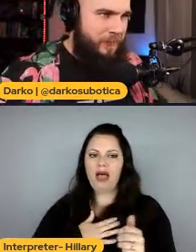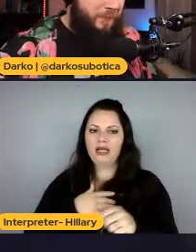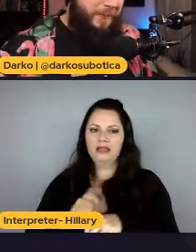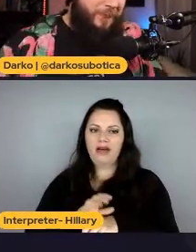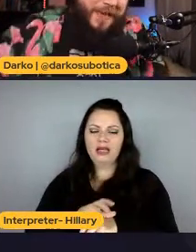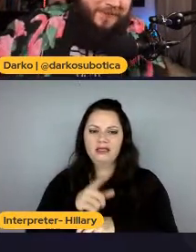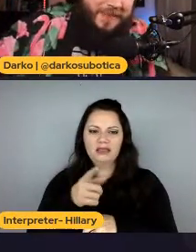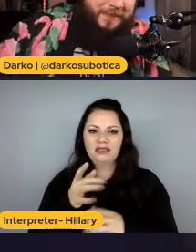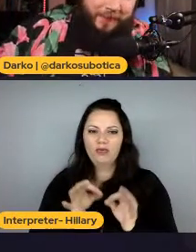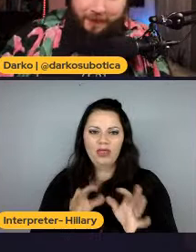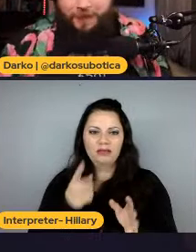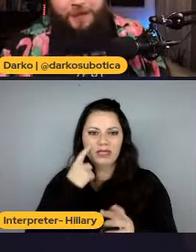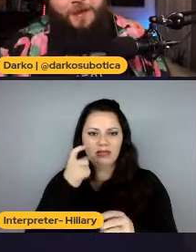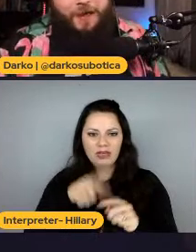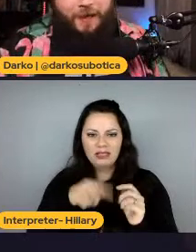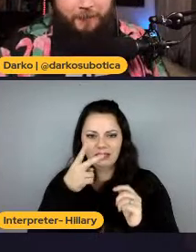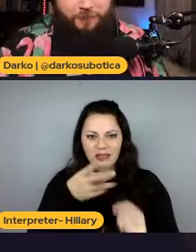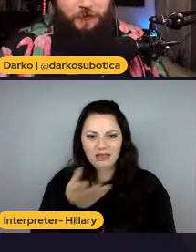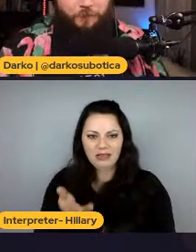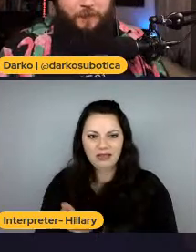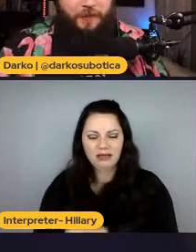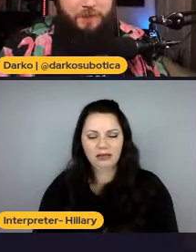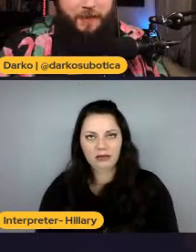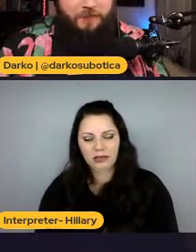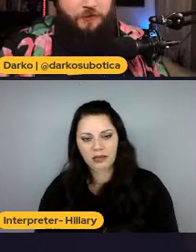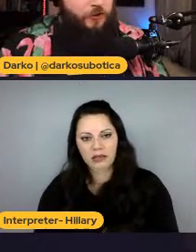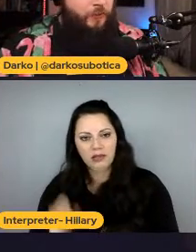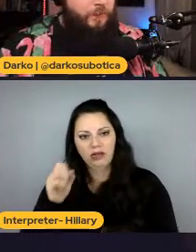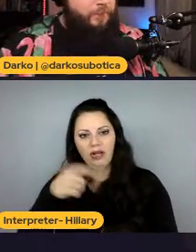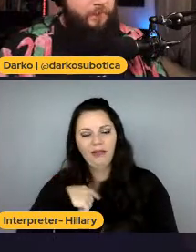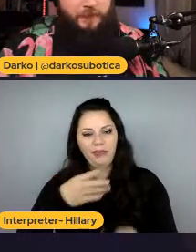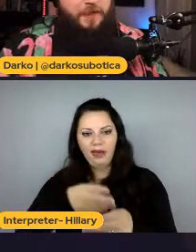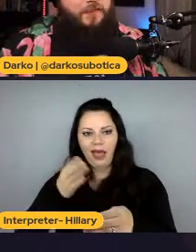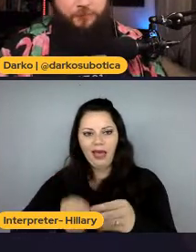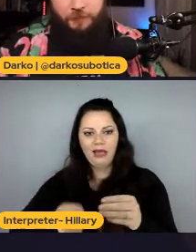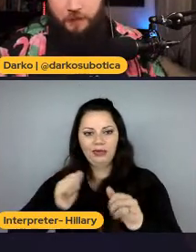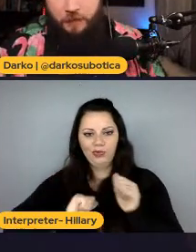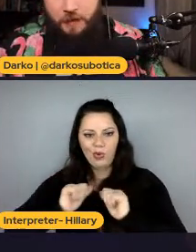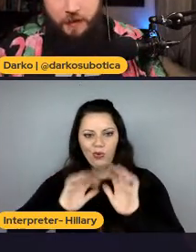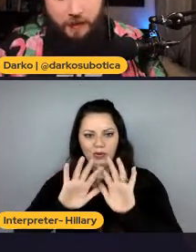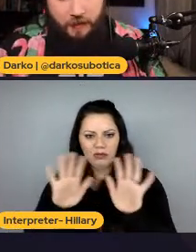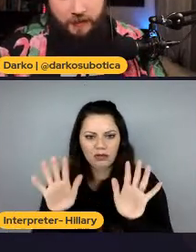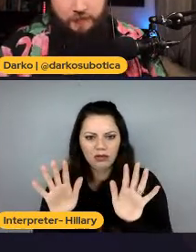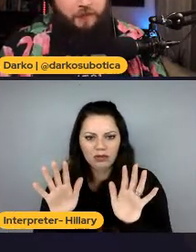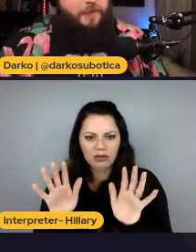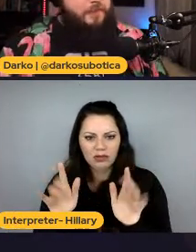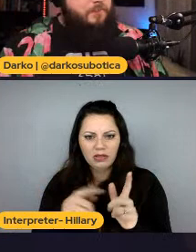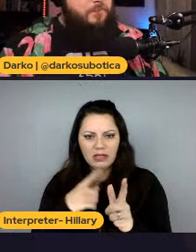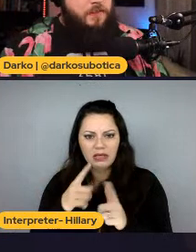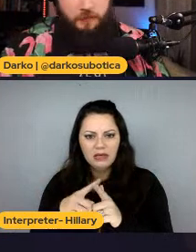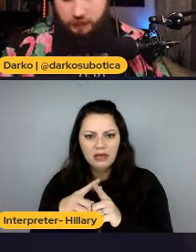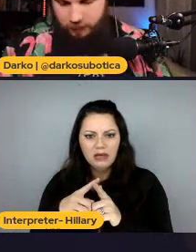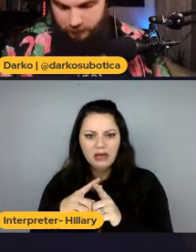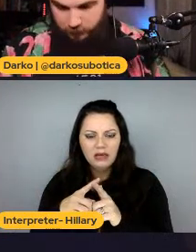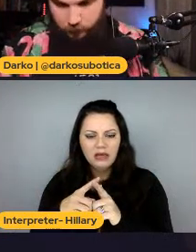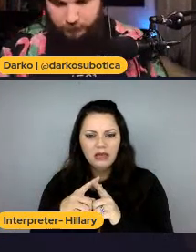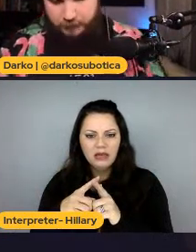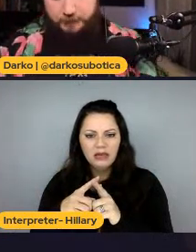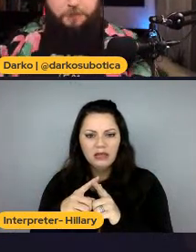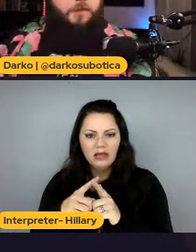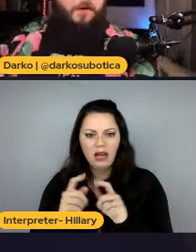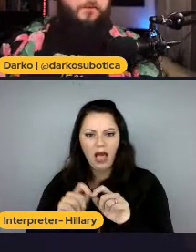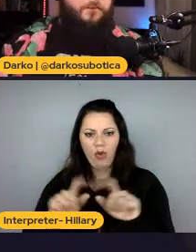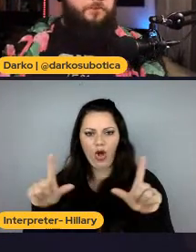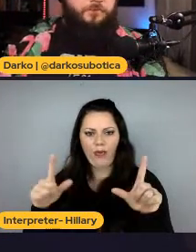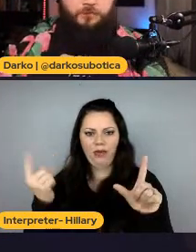is useless because you cannot see anything. So let me end the show like that, and let me open